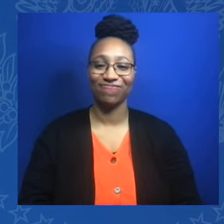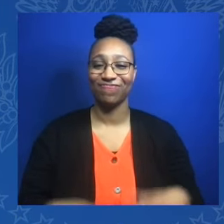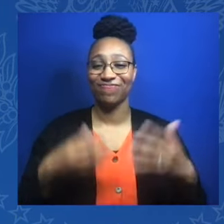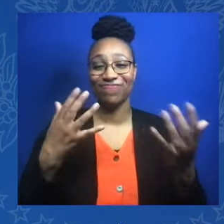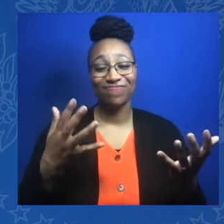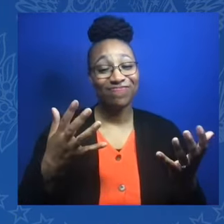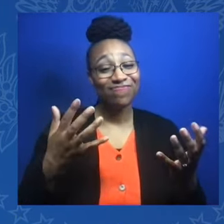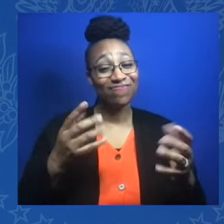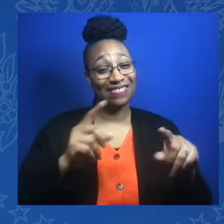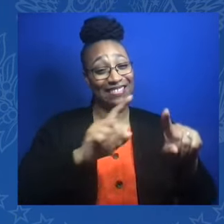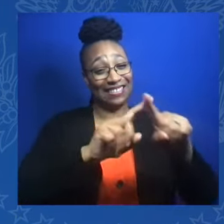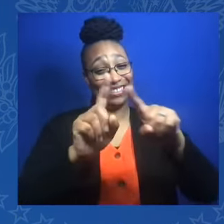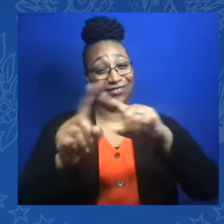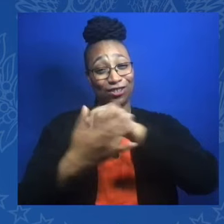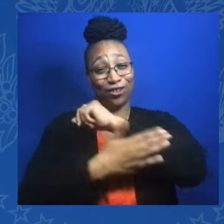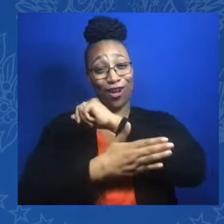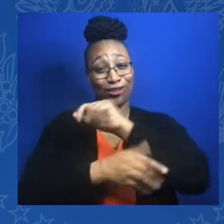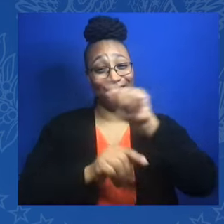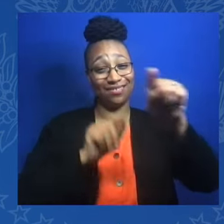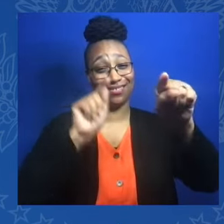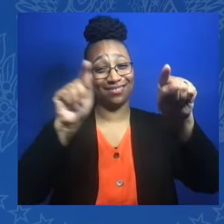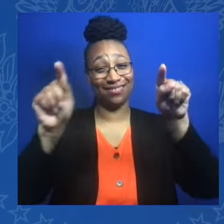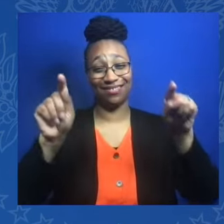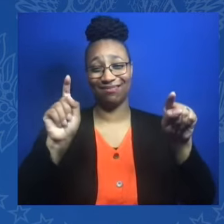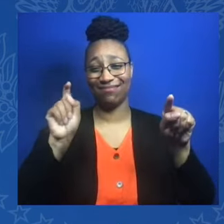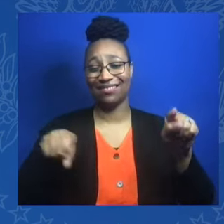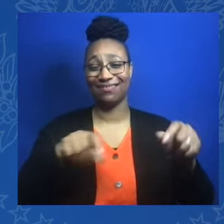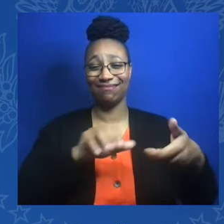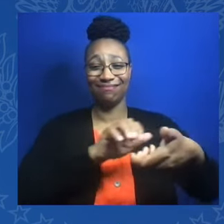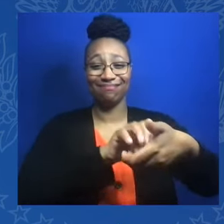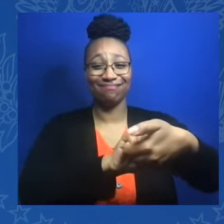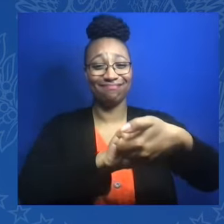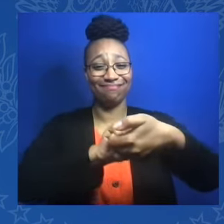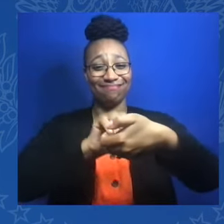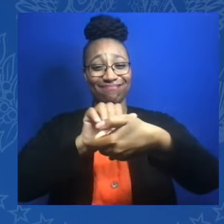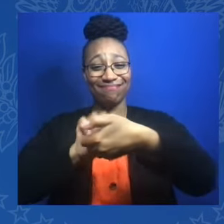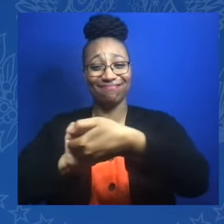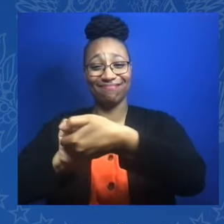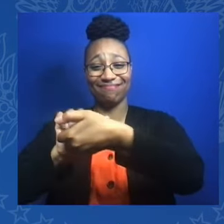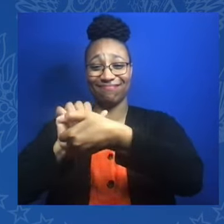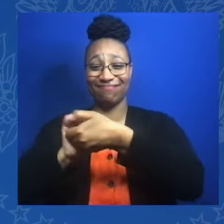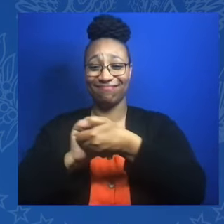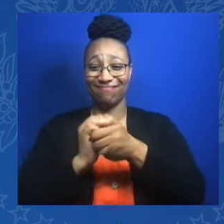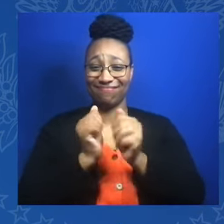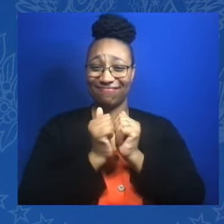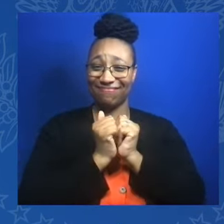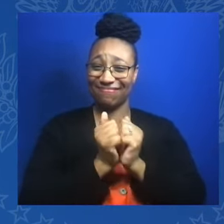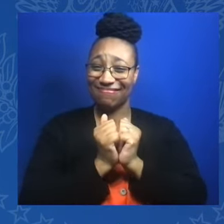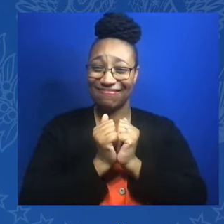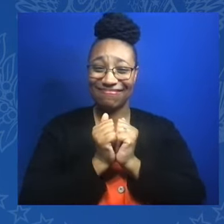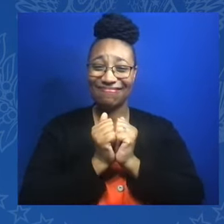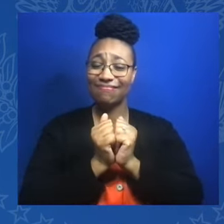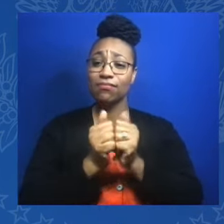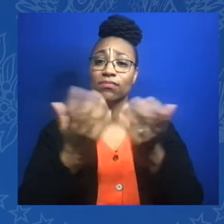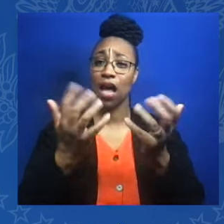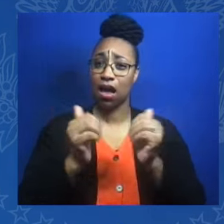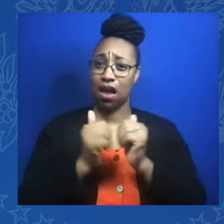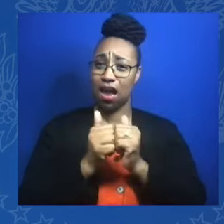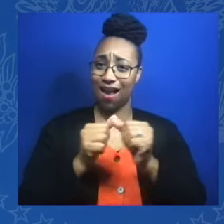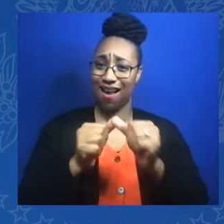d'inspiration pour le reste du monde, mais surtout, on doit poursuivre notre travail But above all, we have to keep up the